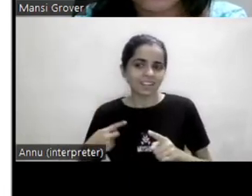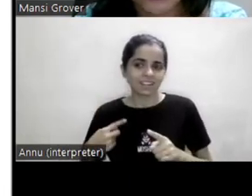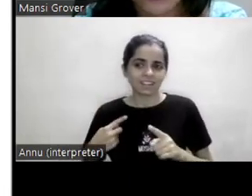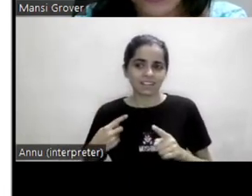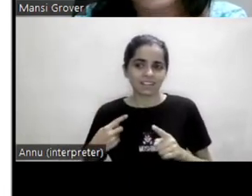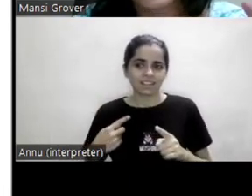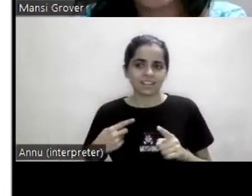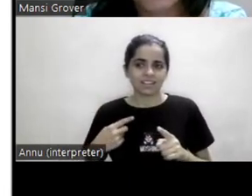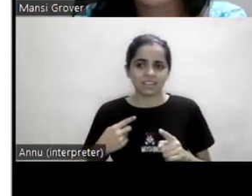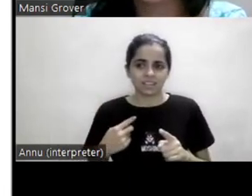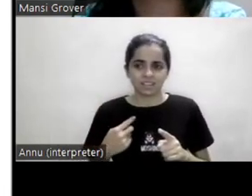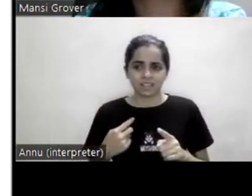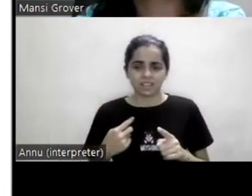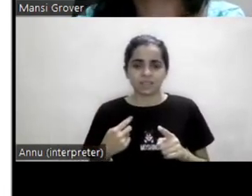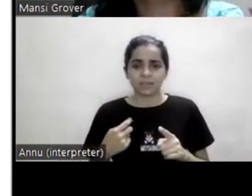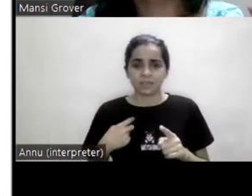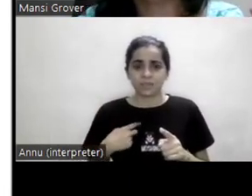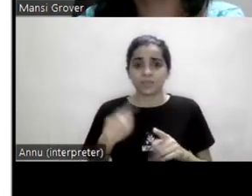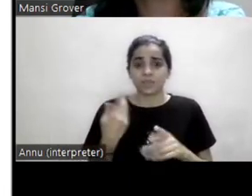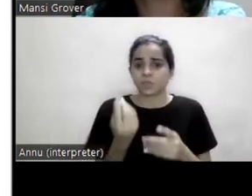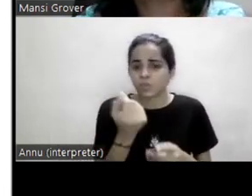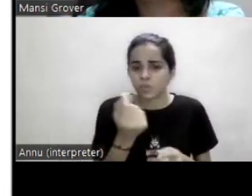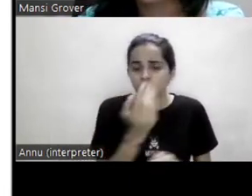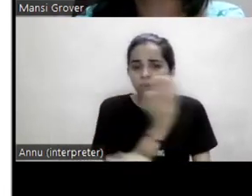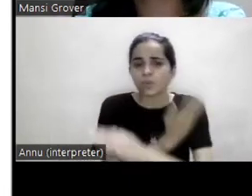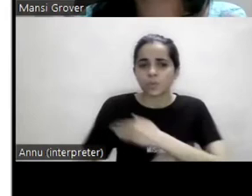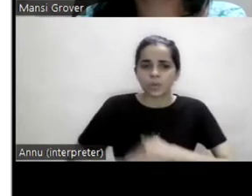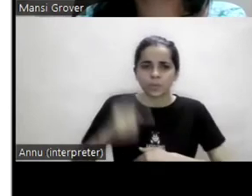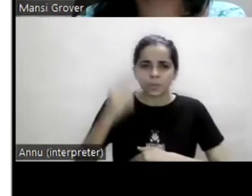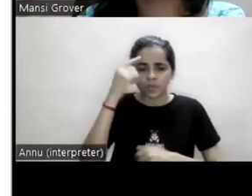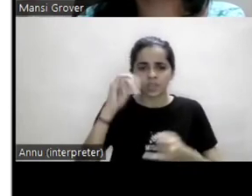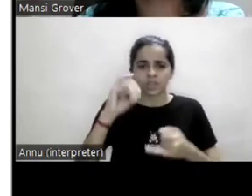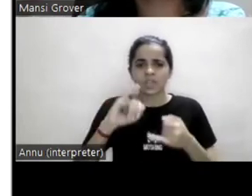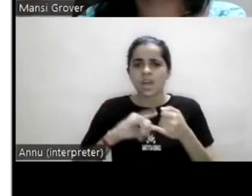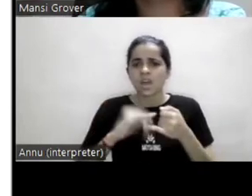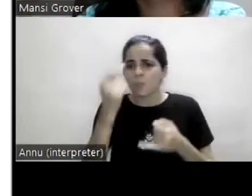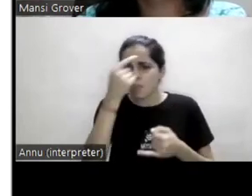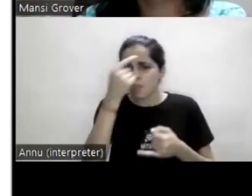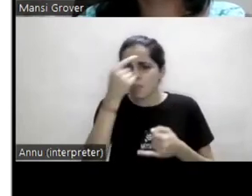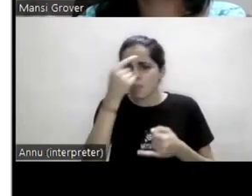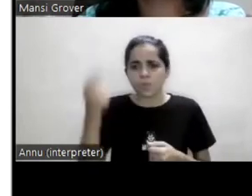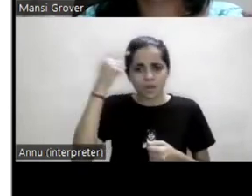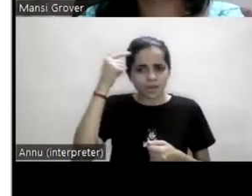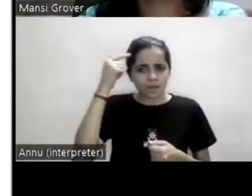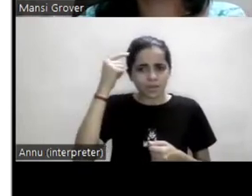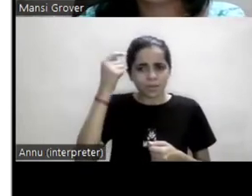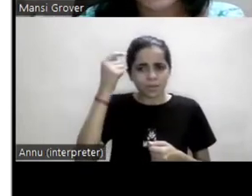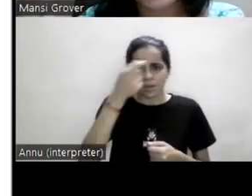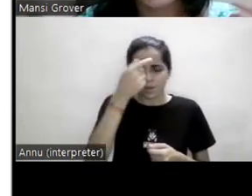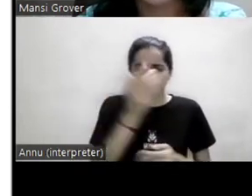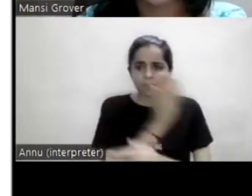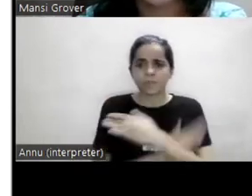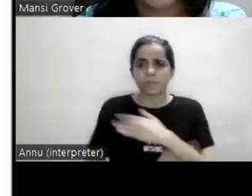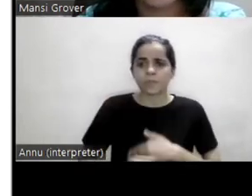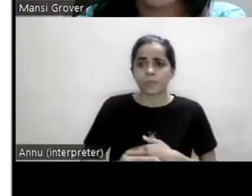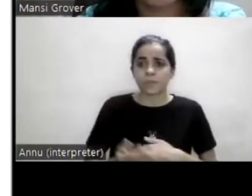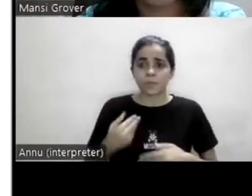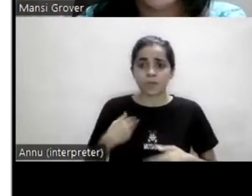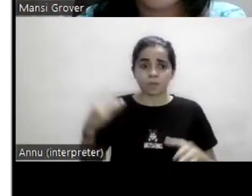know, she has paranoid schizophrenia. And towards the end, you would see, you know, she is getting